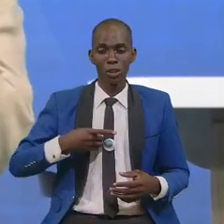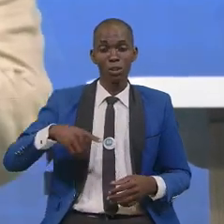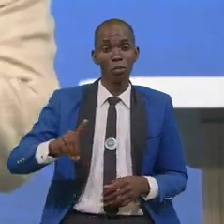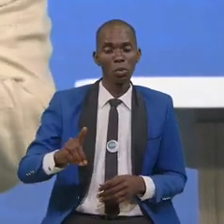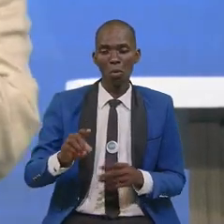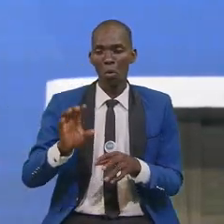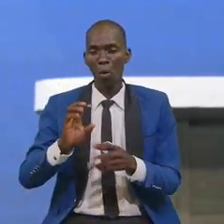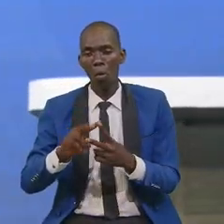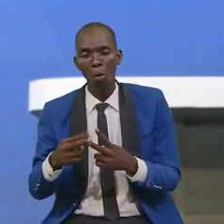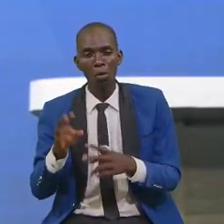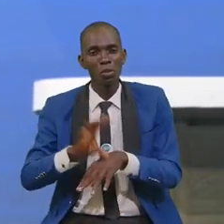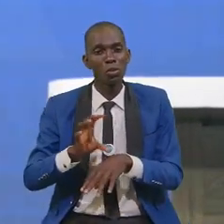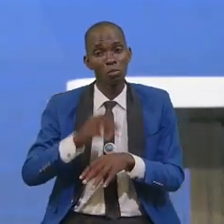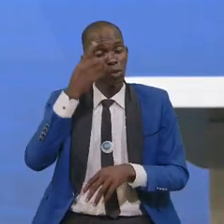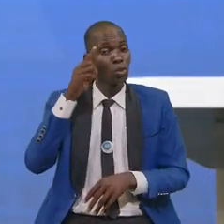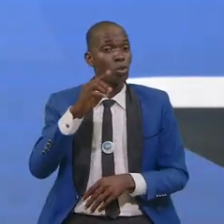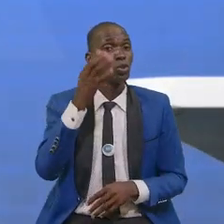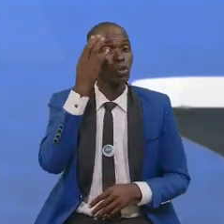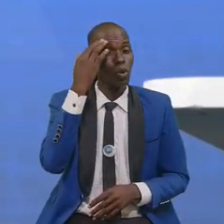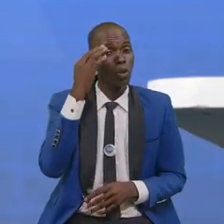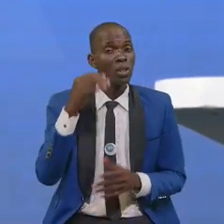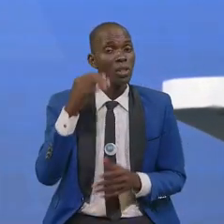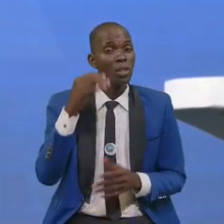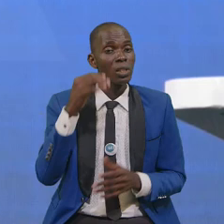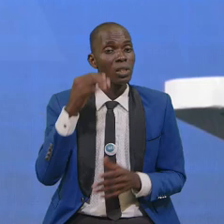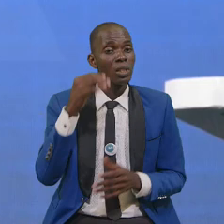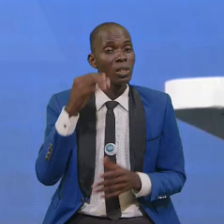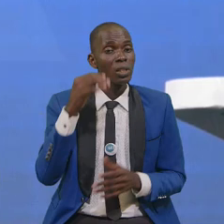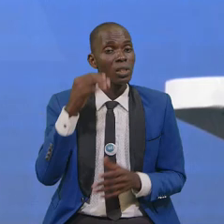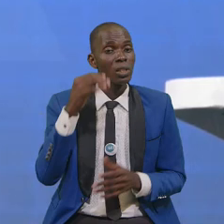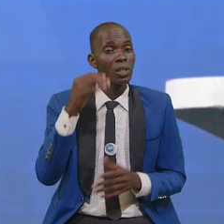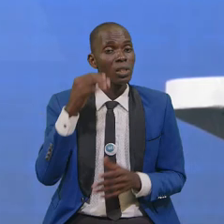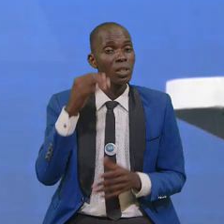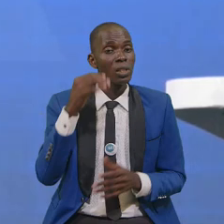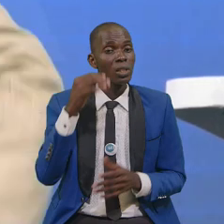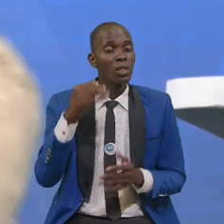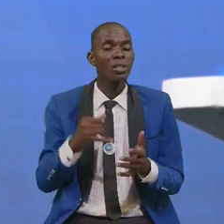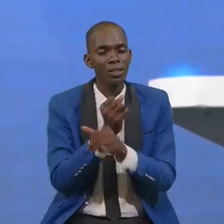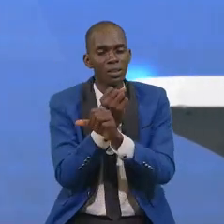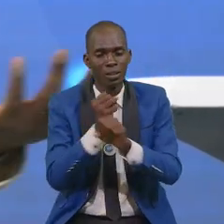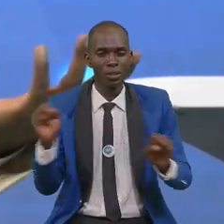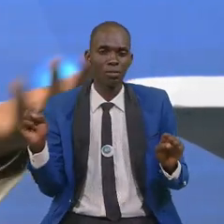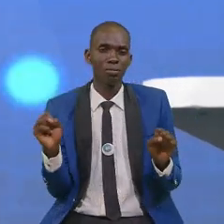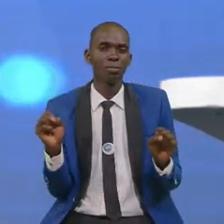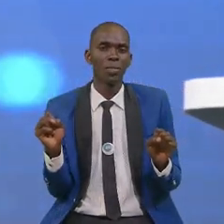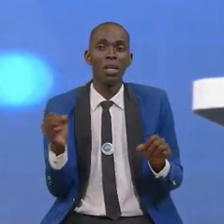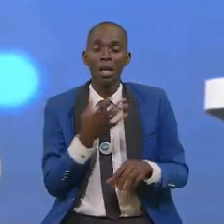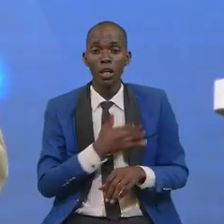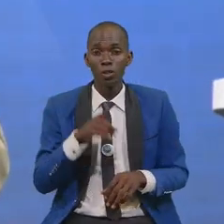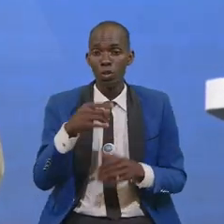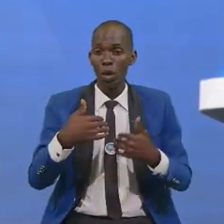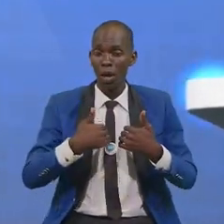church, because you know, it's Christ that saves, and you have faith in